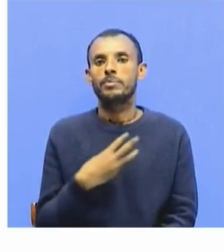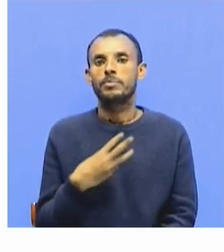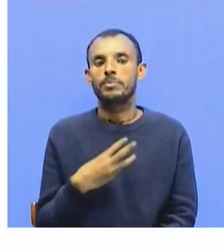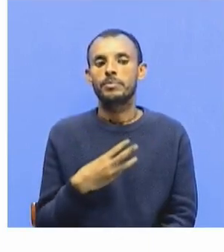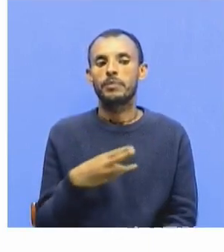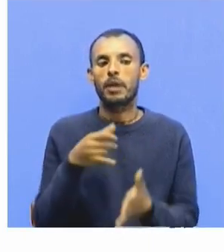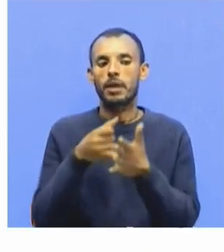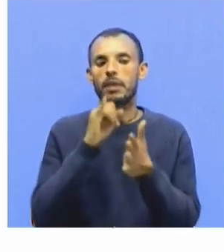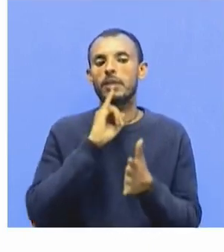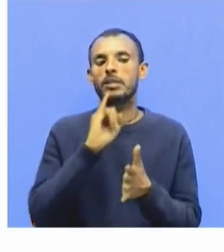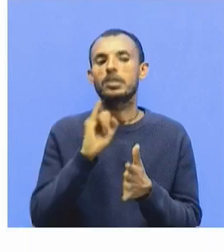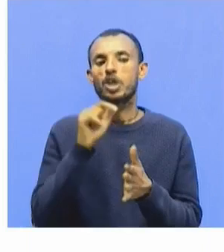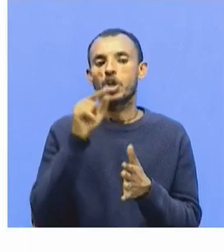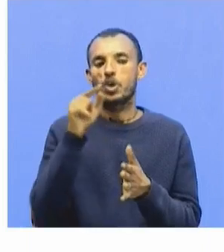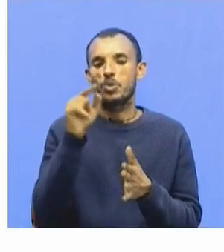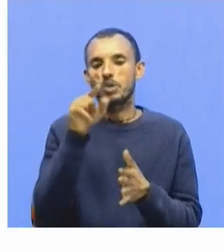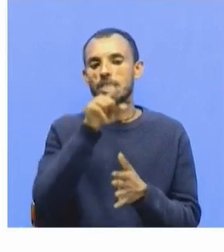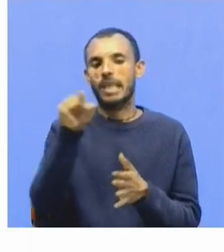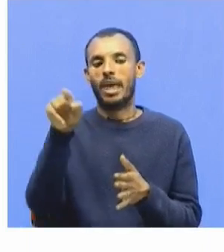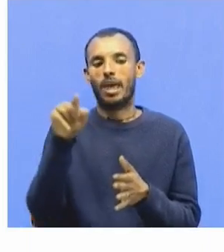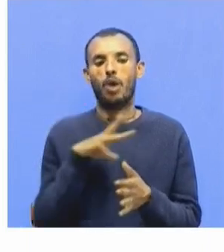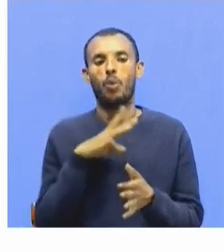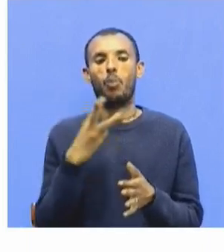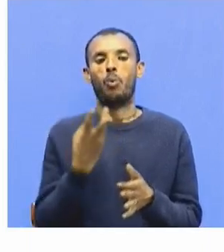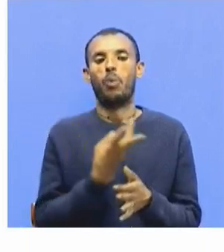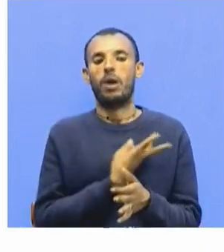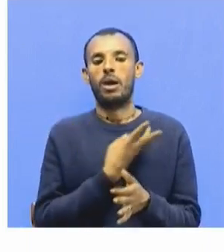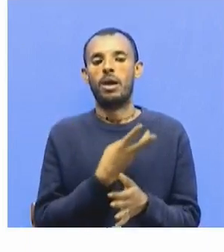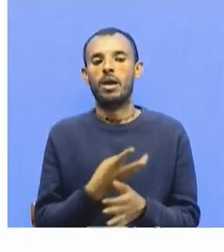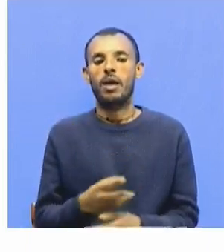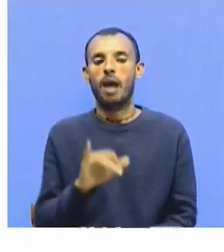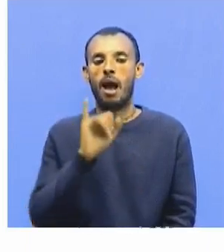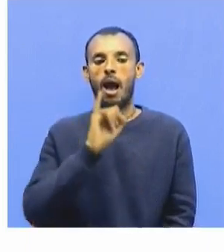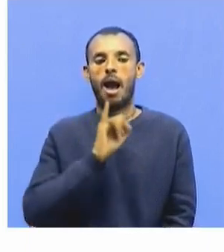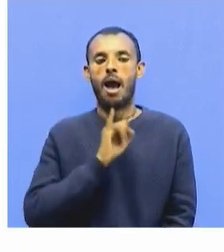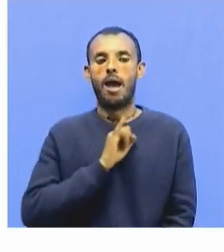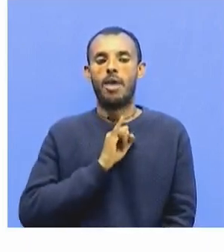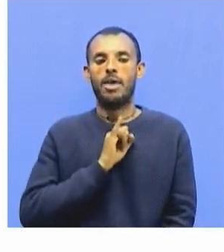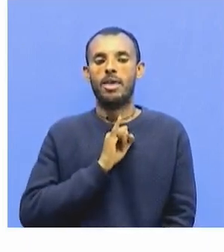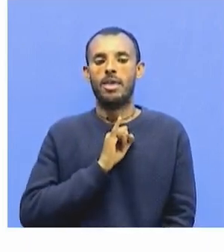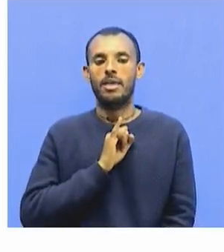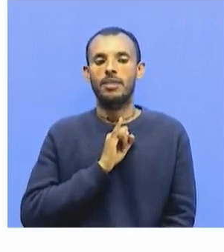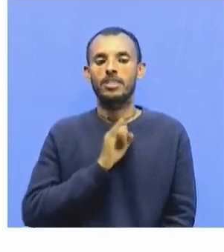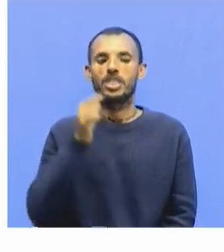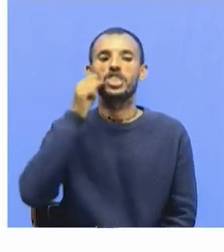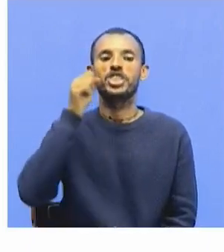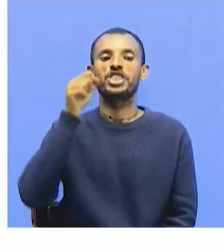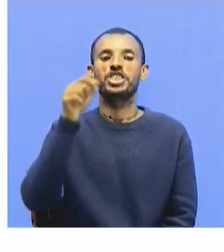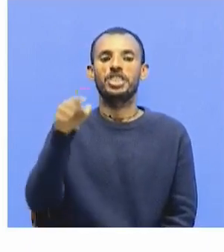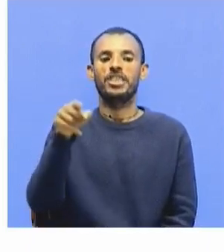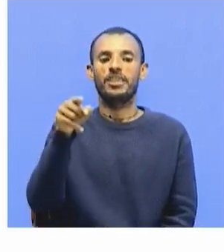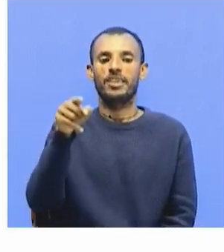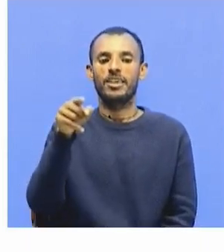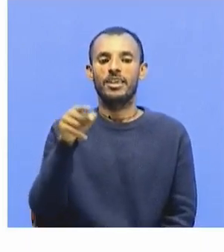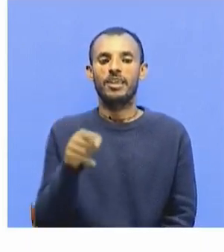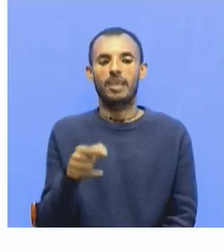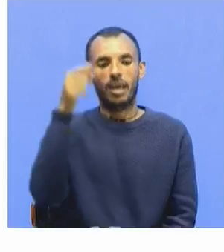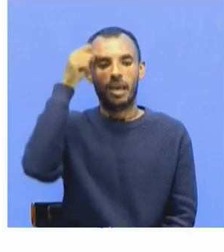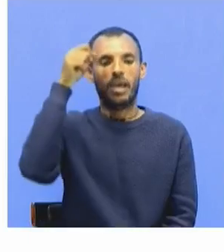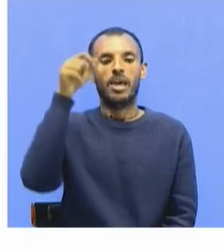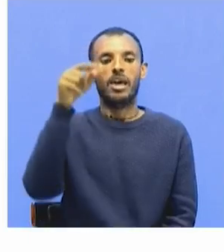here it is, you, they, we, I, she,